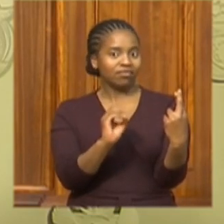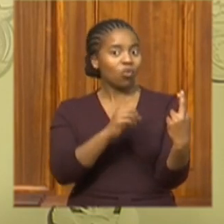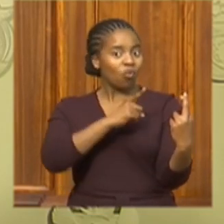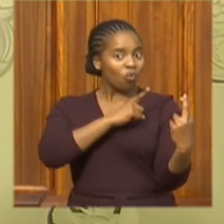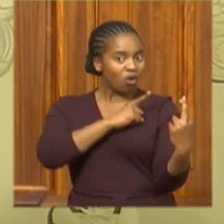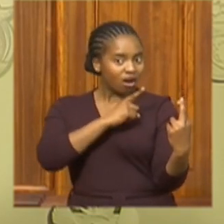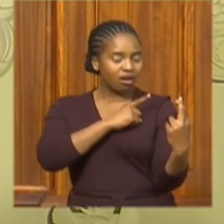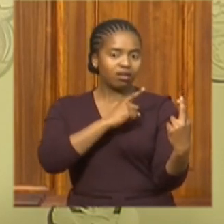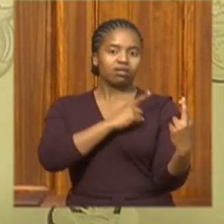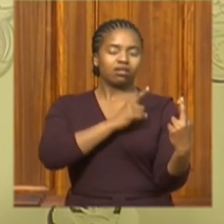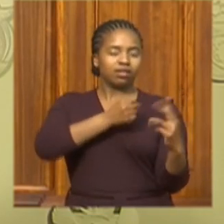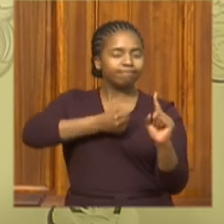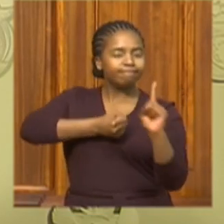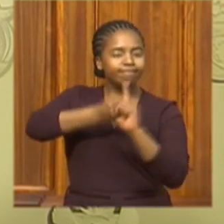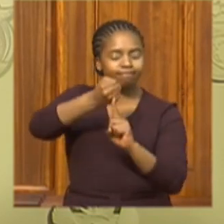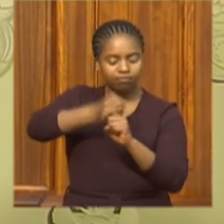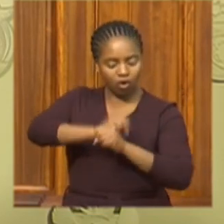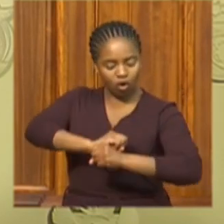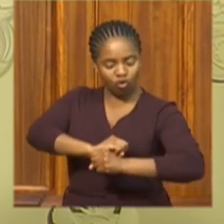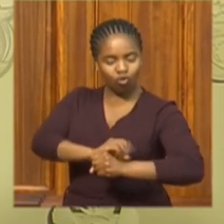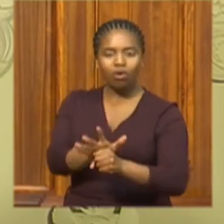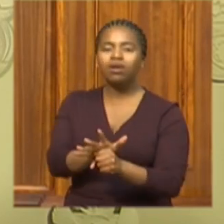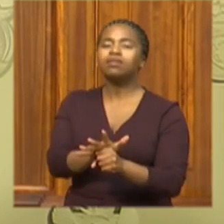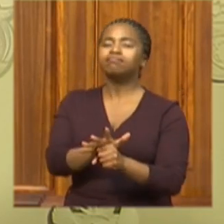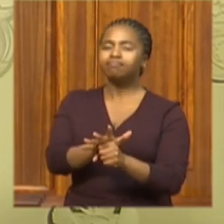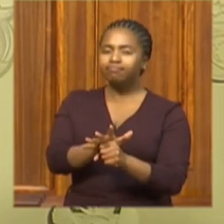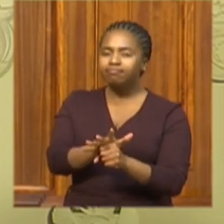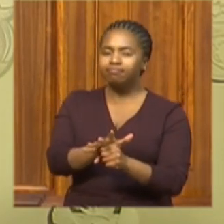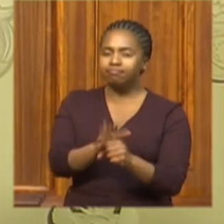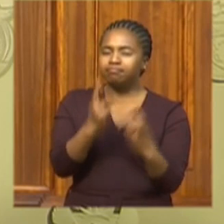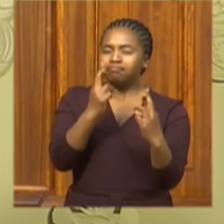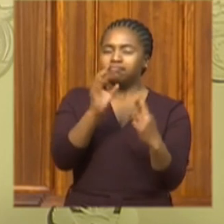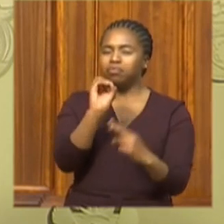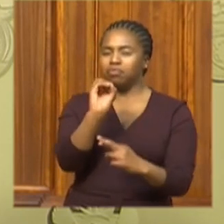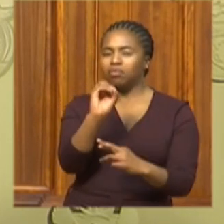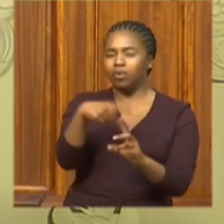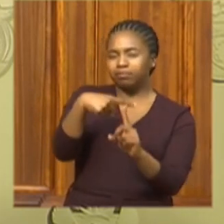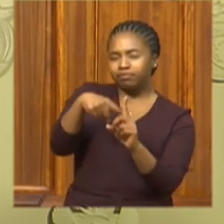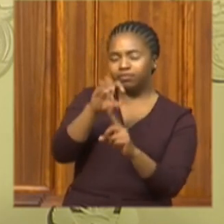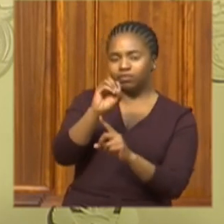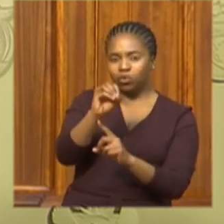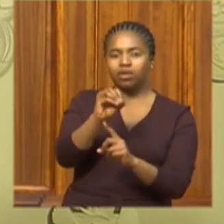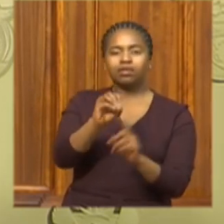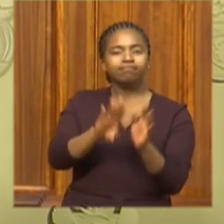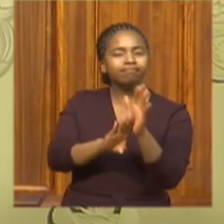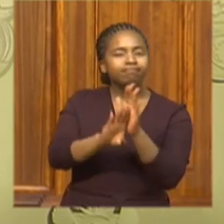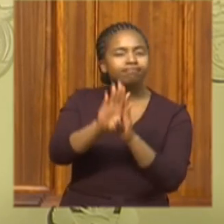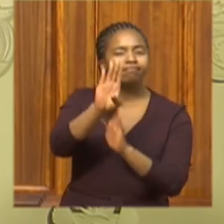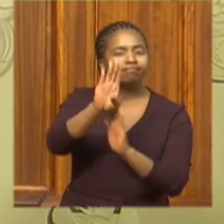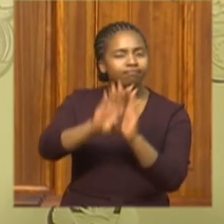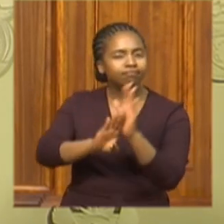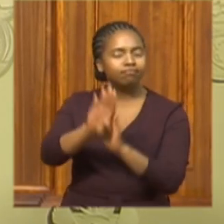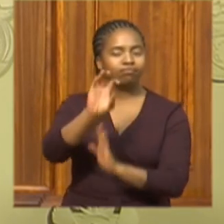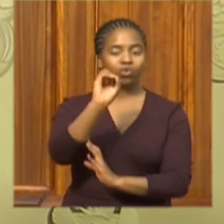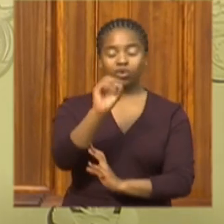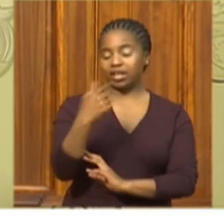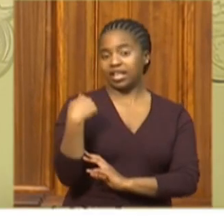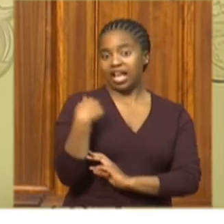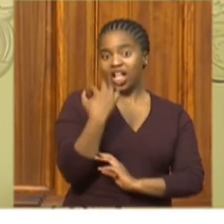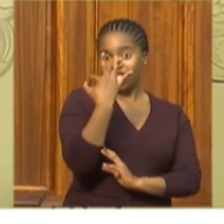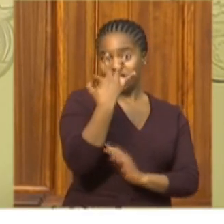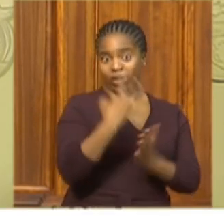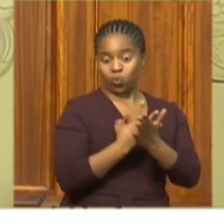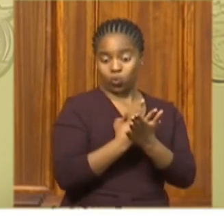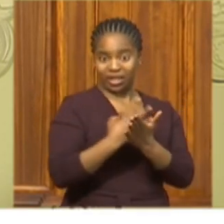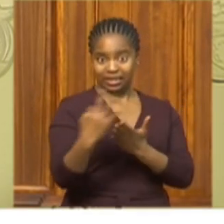our fight against COVID-19 on a number of fronts. Over the last 3 weeks,